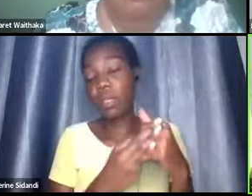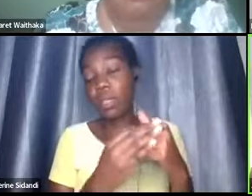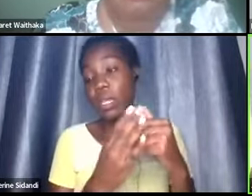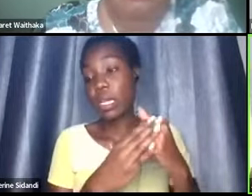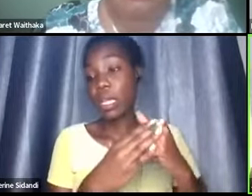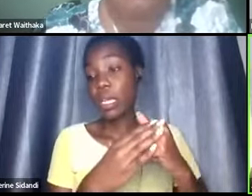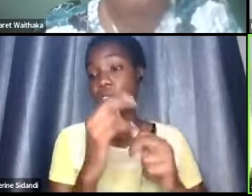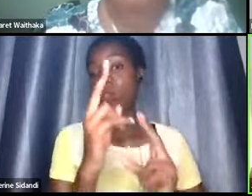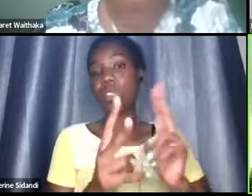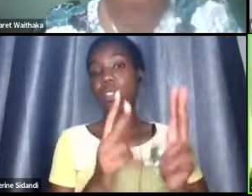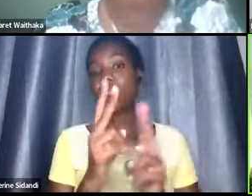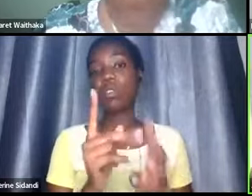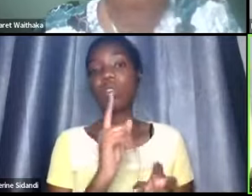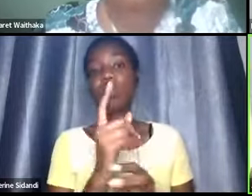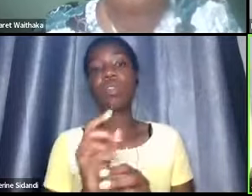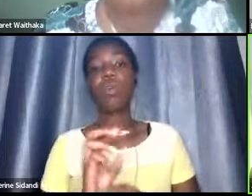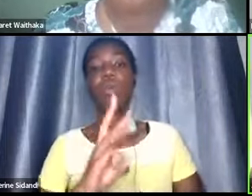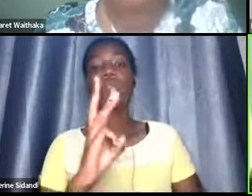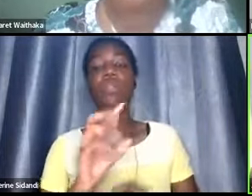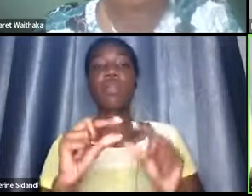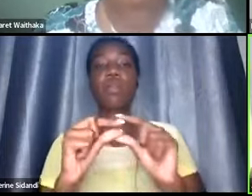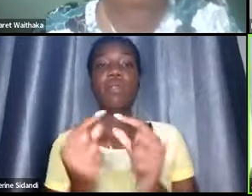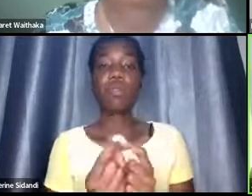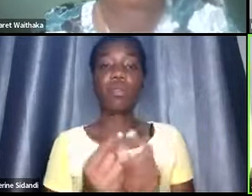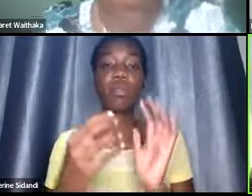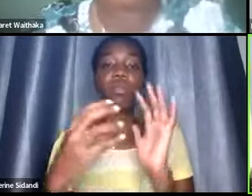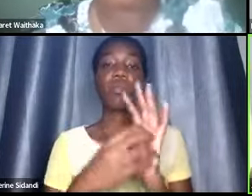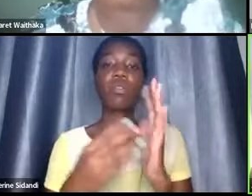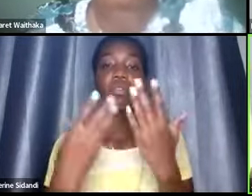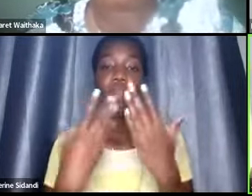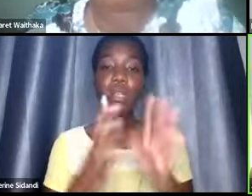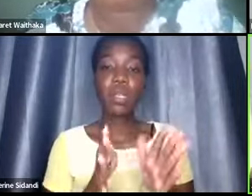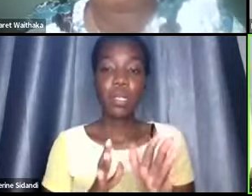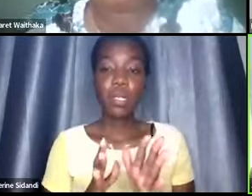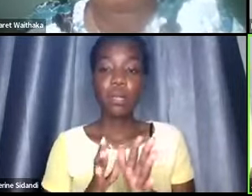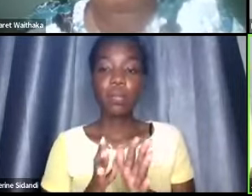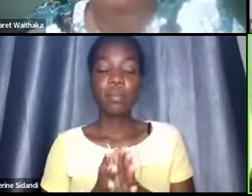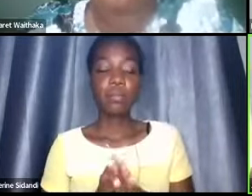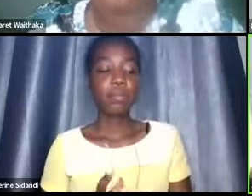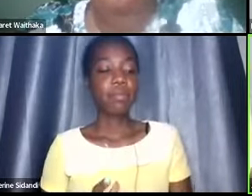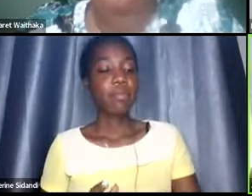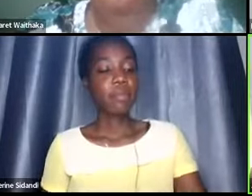our WhatsApp group chat, whatever has been put, link has been put on the